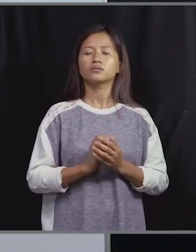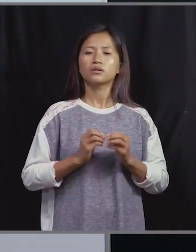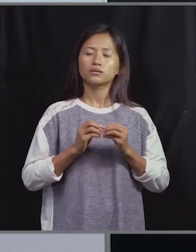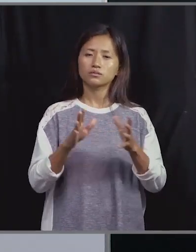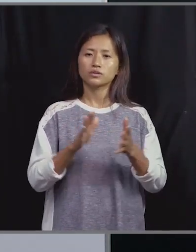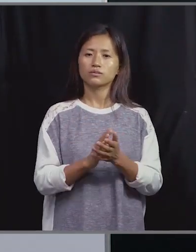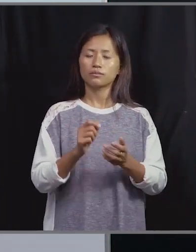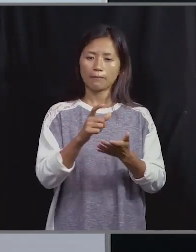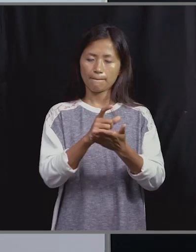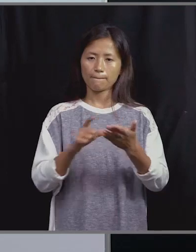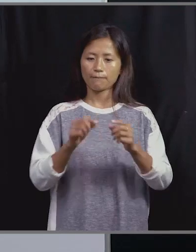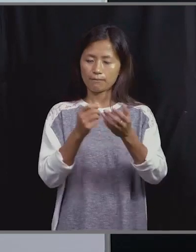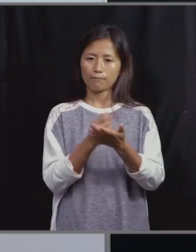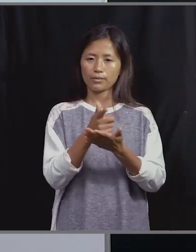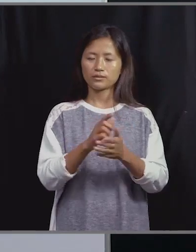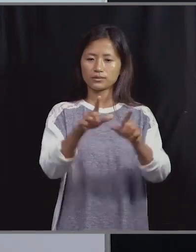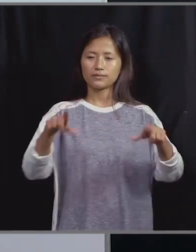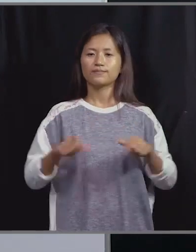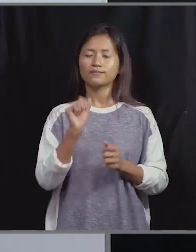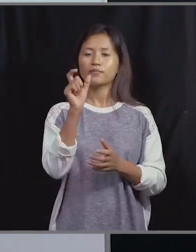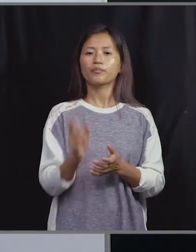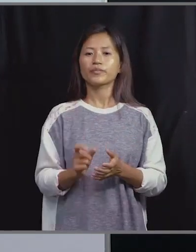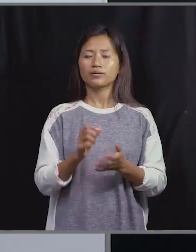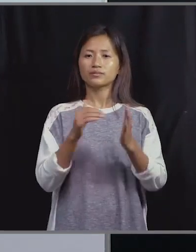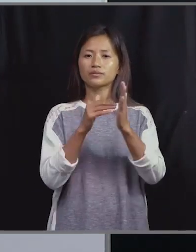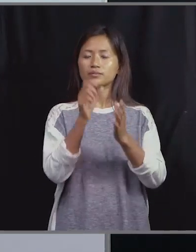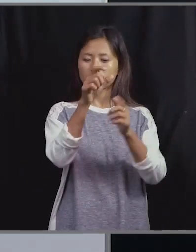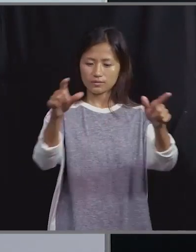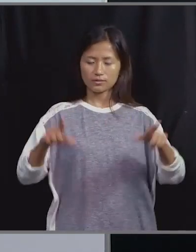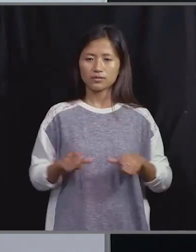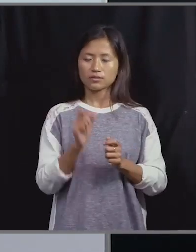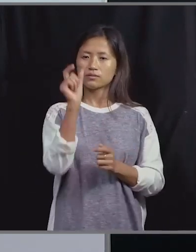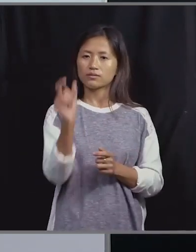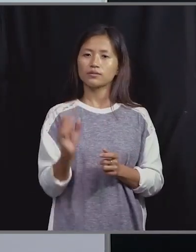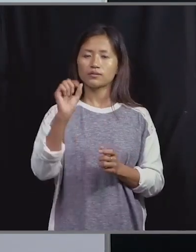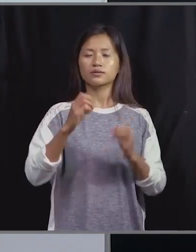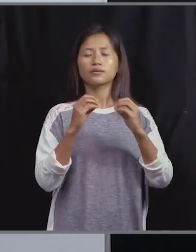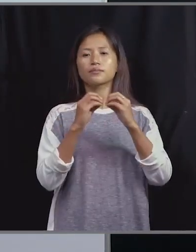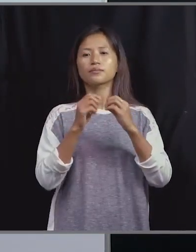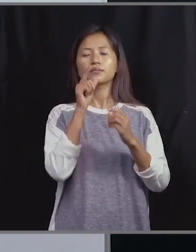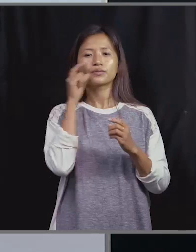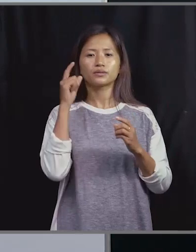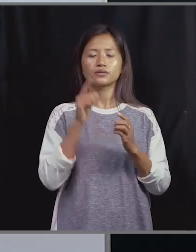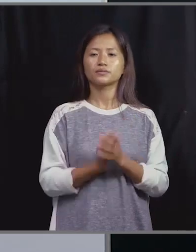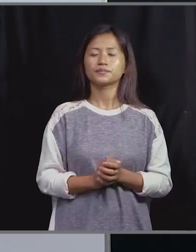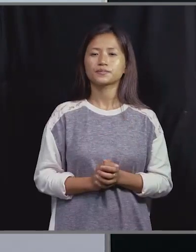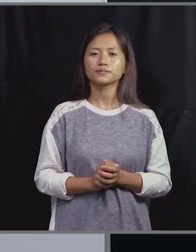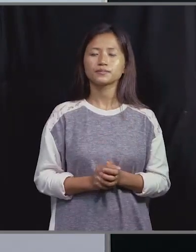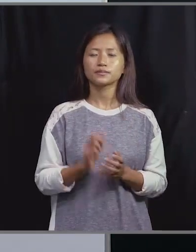these moneylenders, by these zamindars, and then the British. So